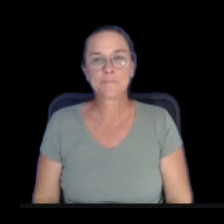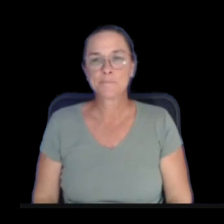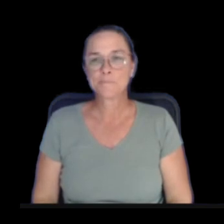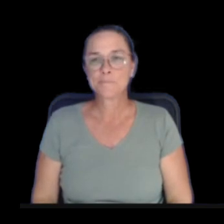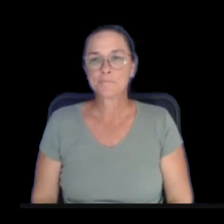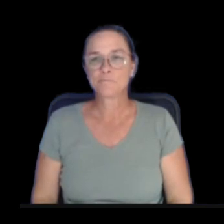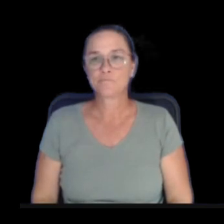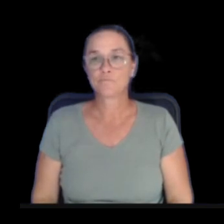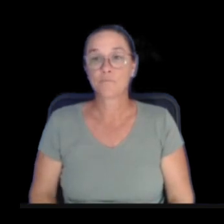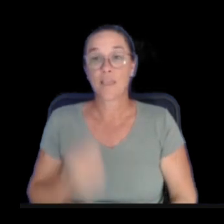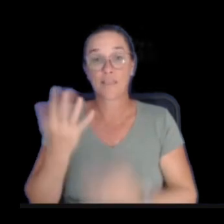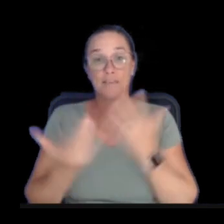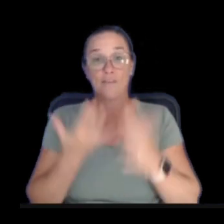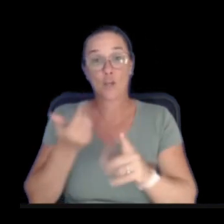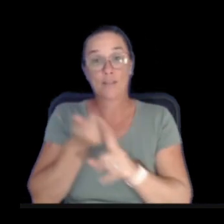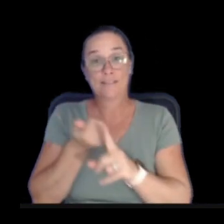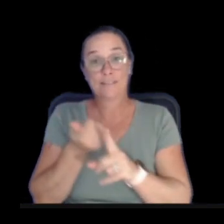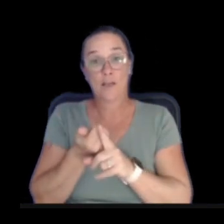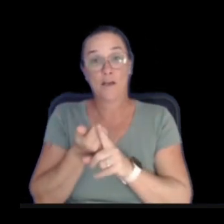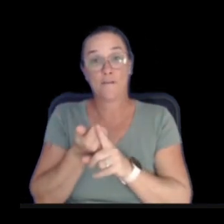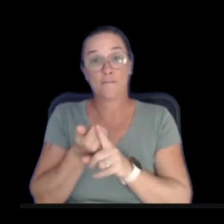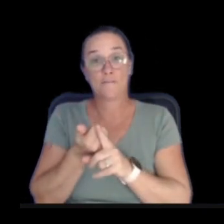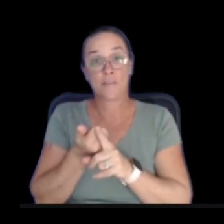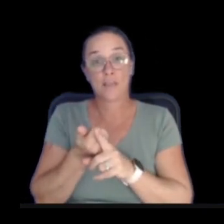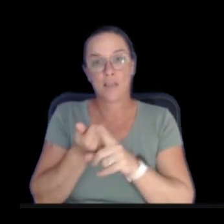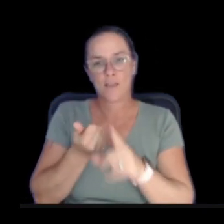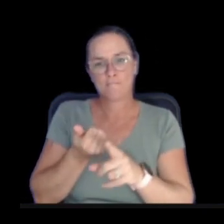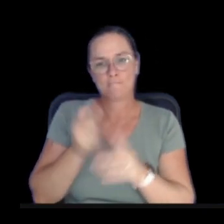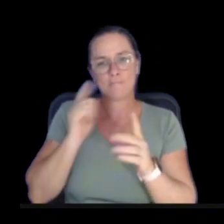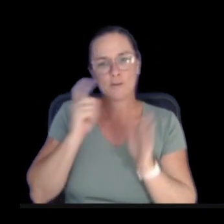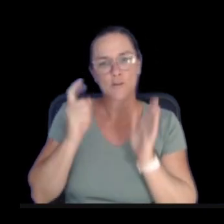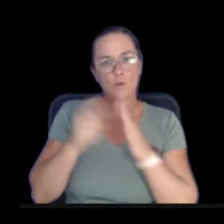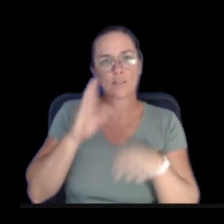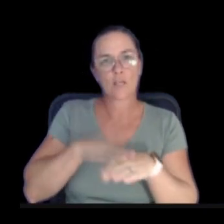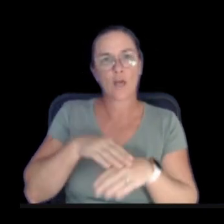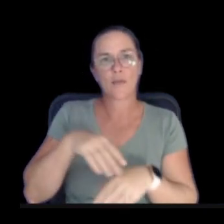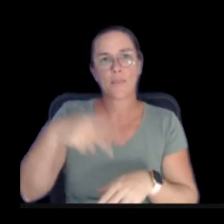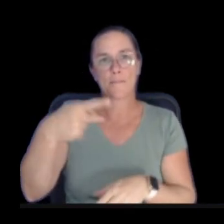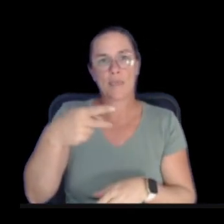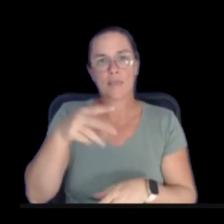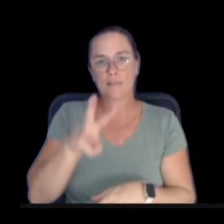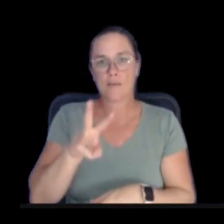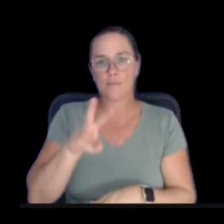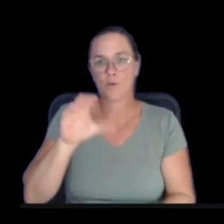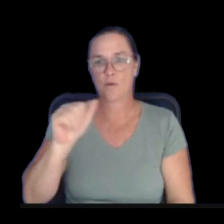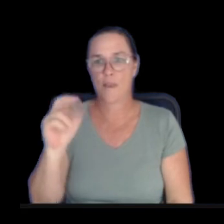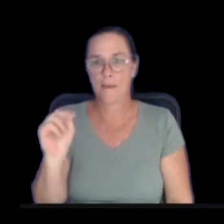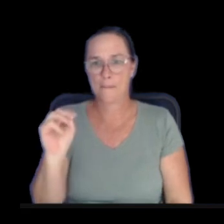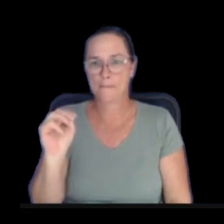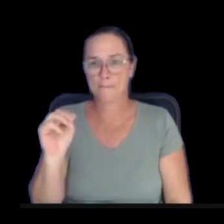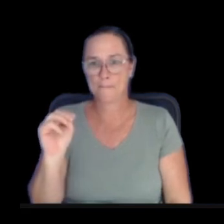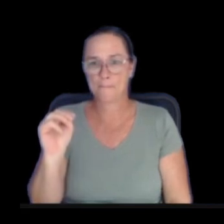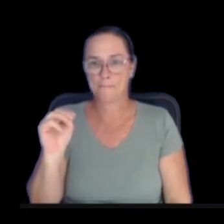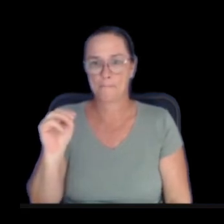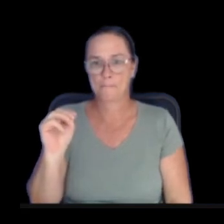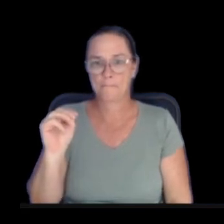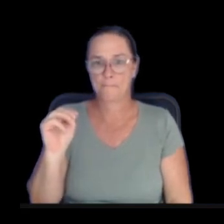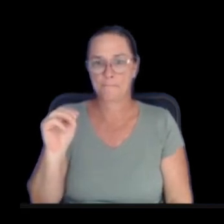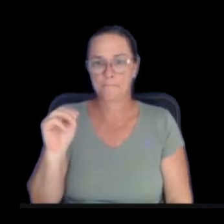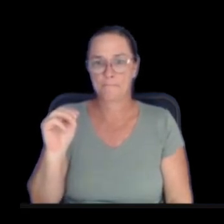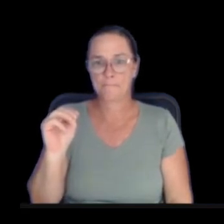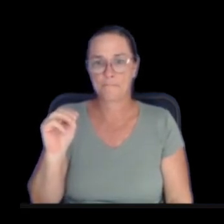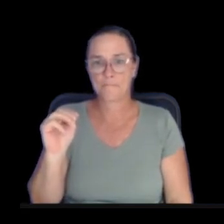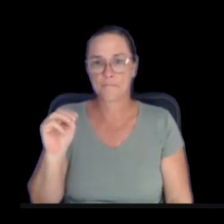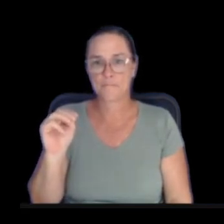The fire itself was captured starting on a webcam, the PW camera from the USGS. And here is a zoomed-in